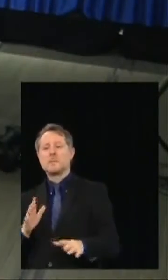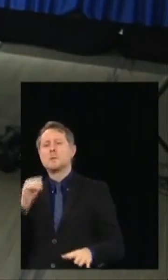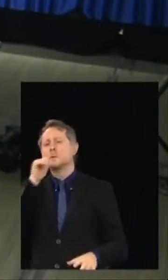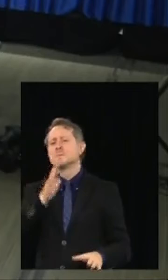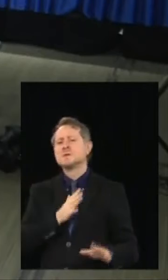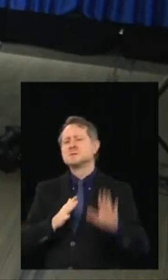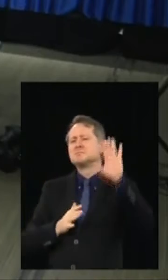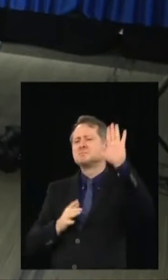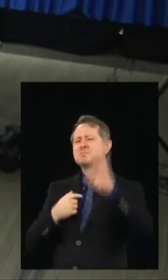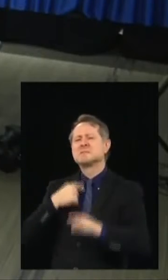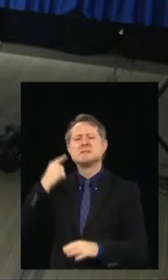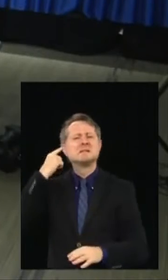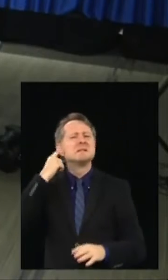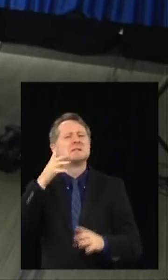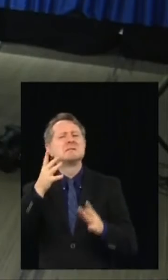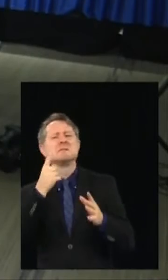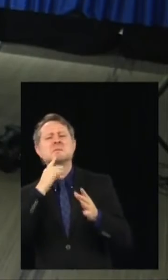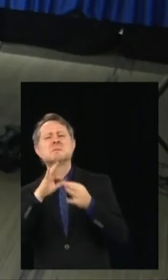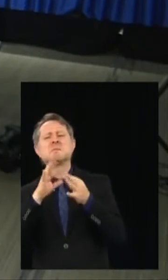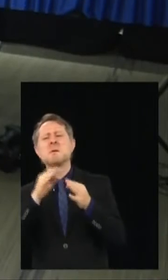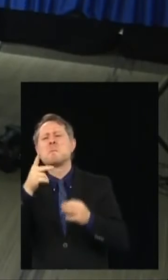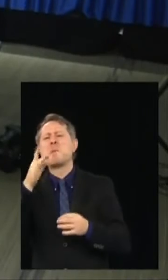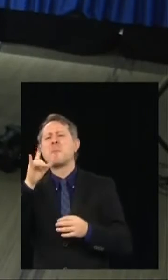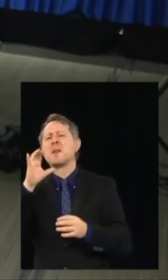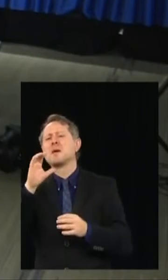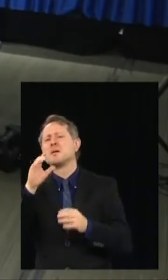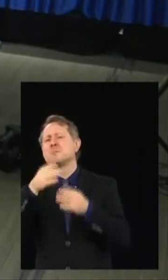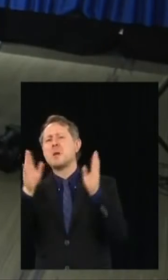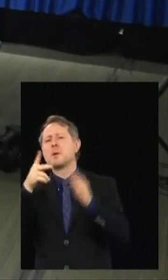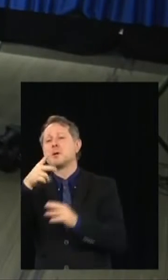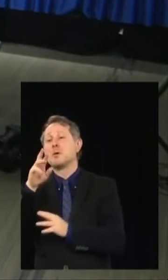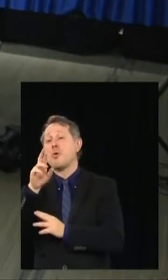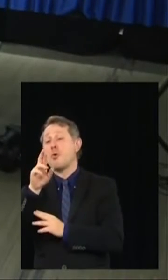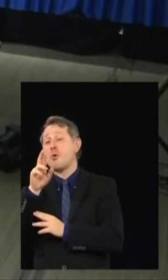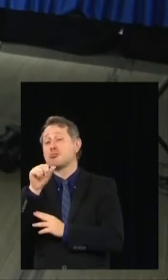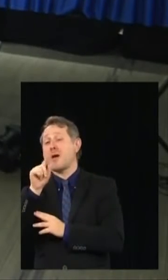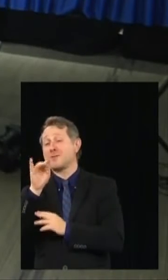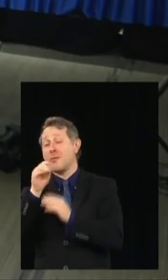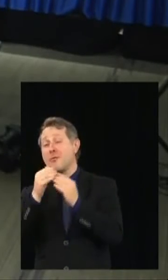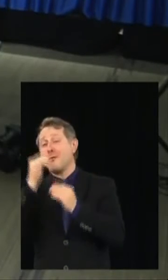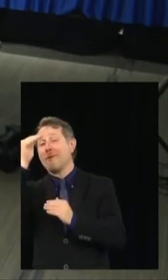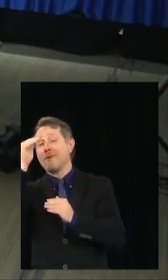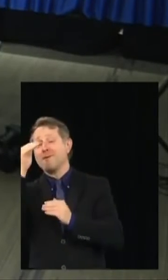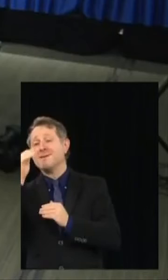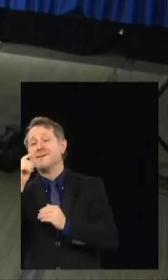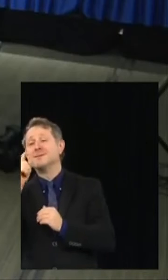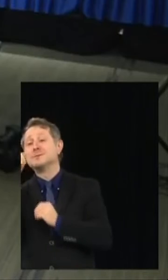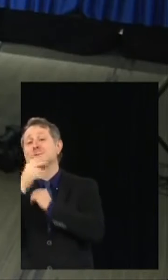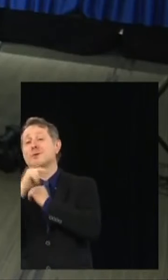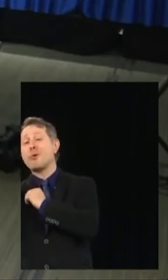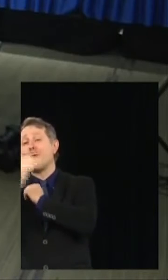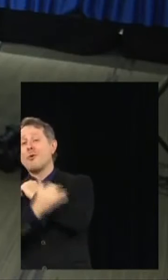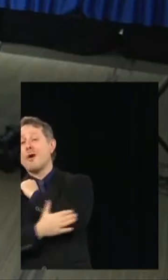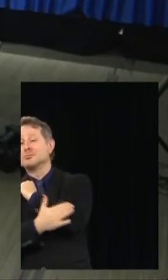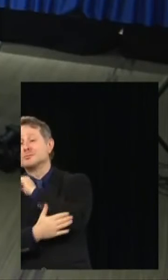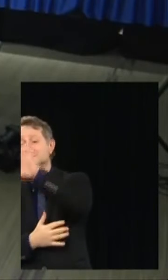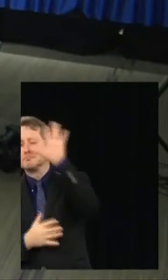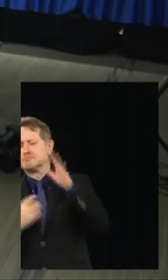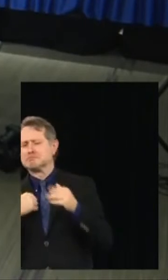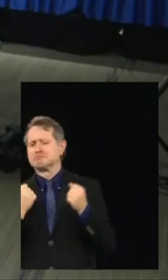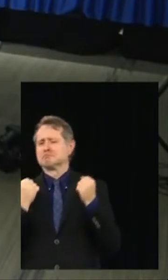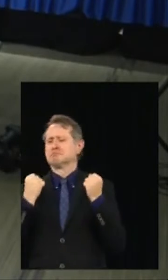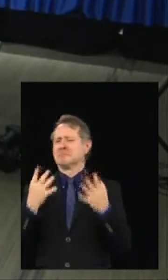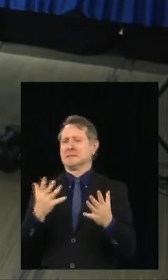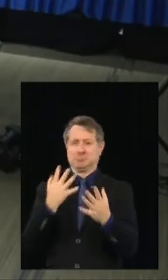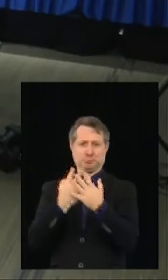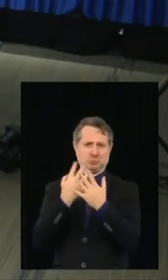Radio. As you know, the North Country houses a large portion of the state's inmate population. You mentioned earlier in your briefing about testing